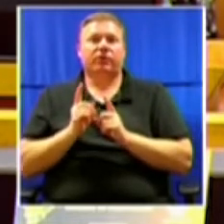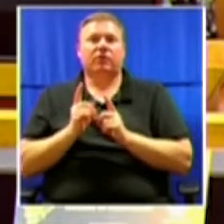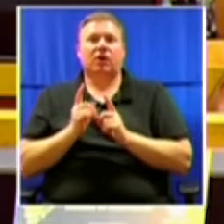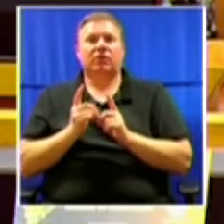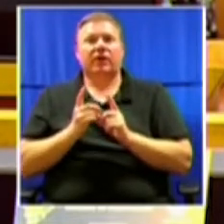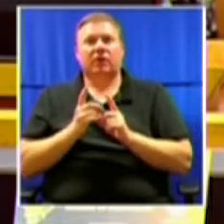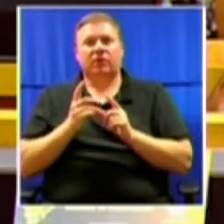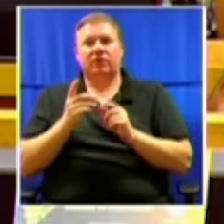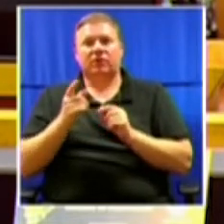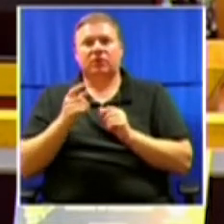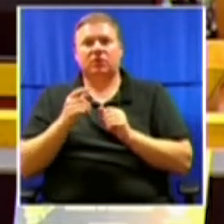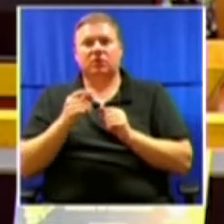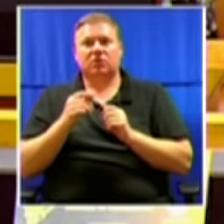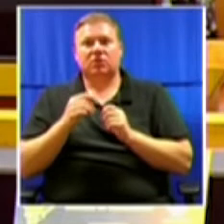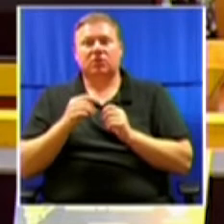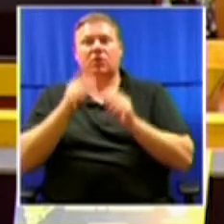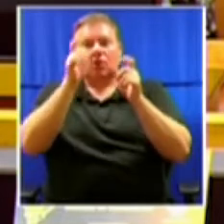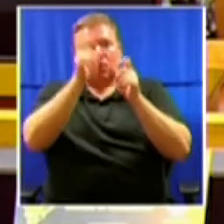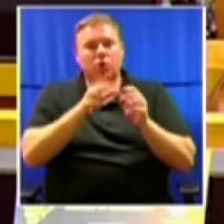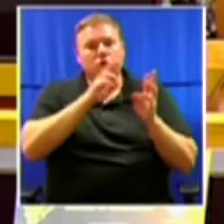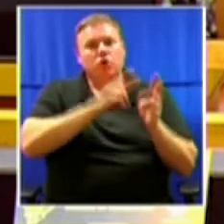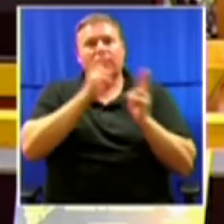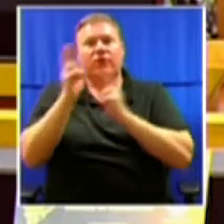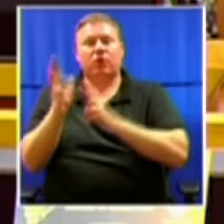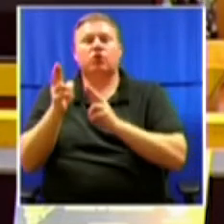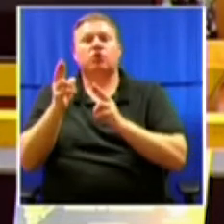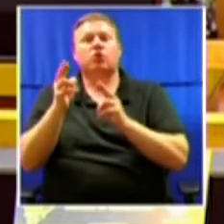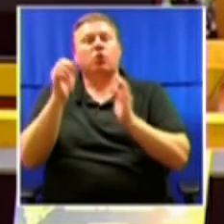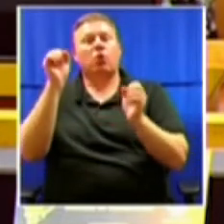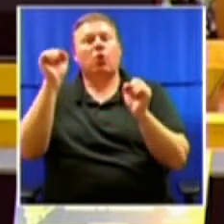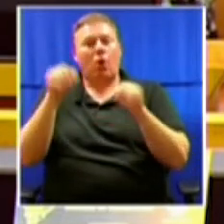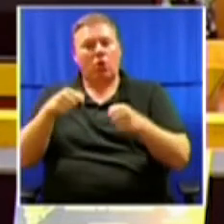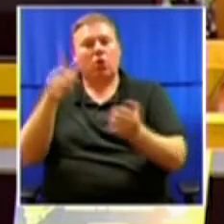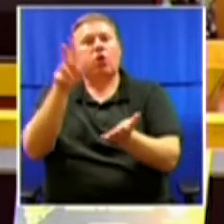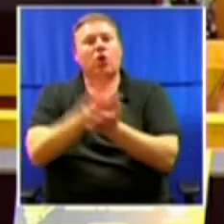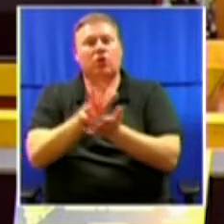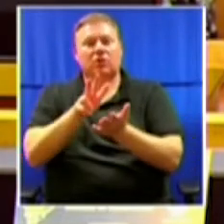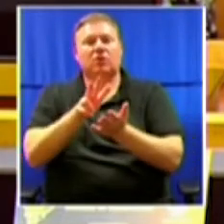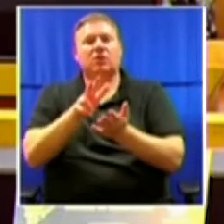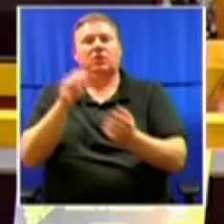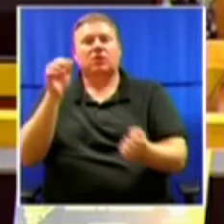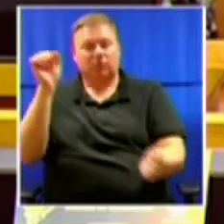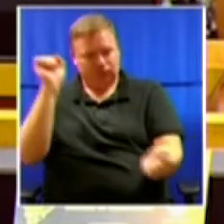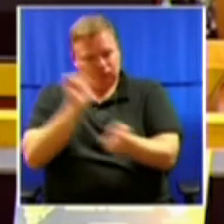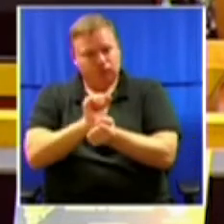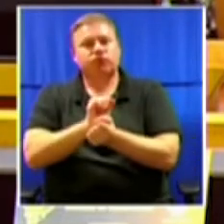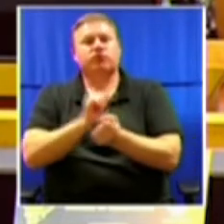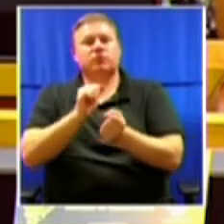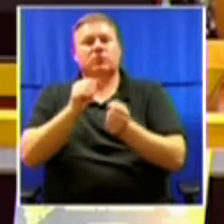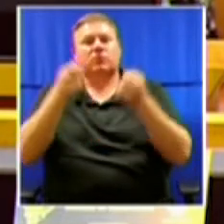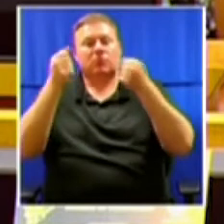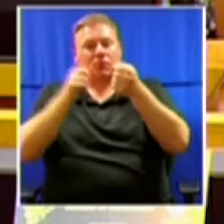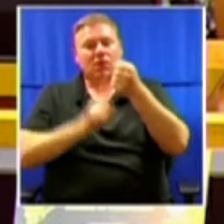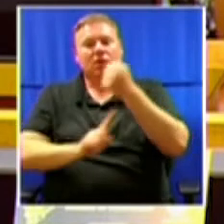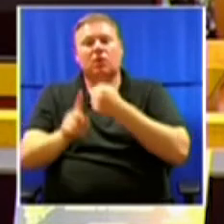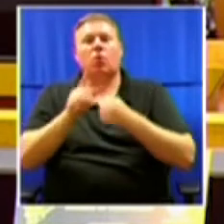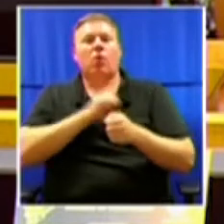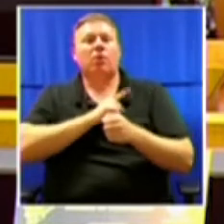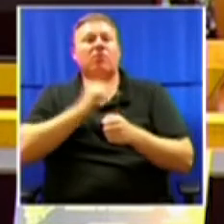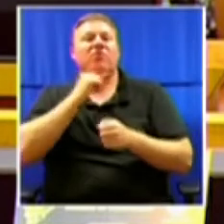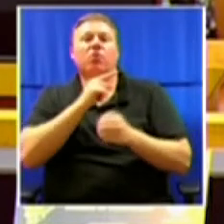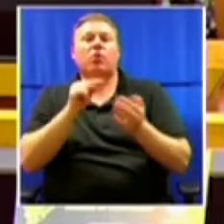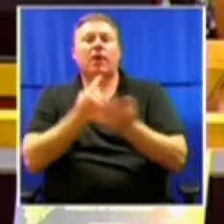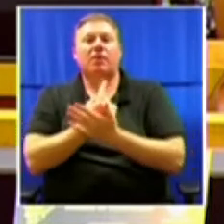The person has been referred to the relevant authorities, was convicted and sentenced, and we can report, of course, to the House